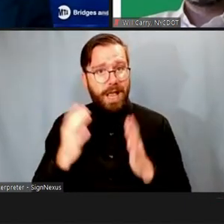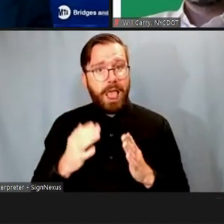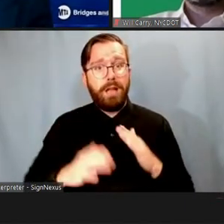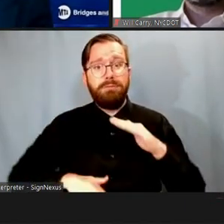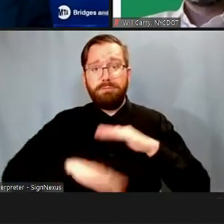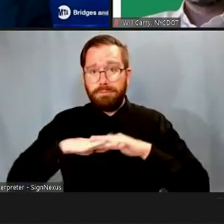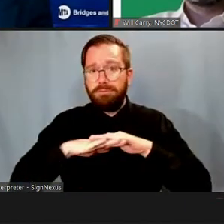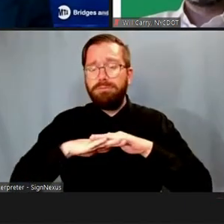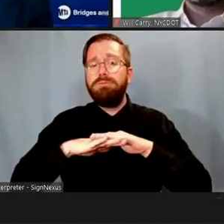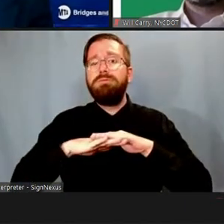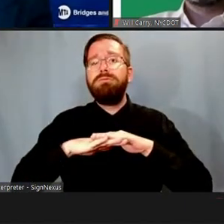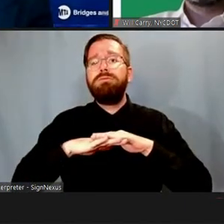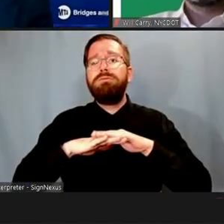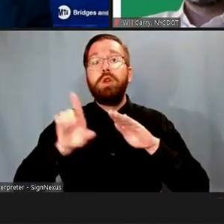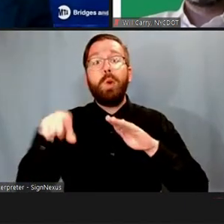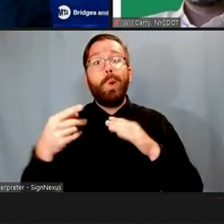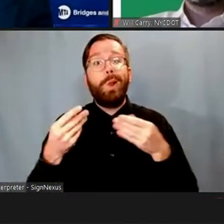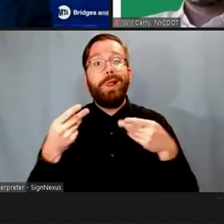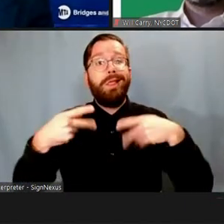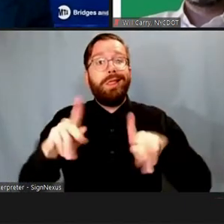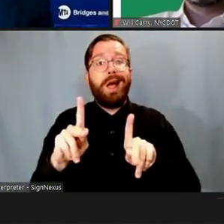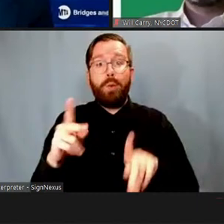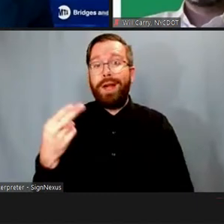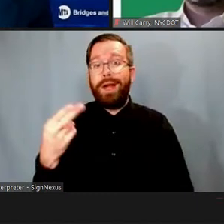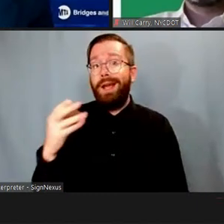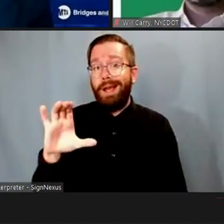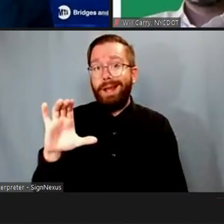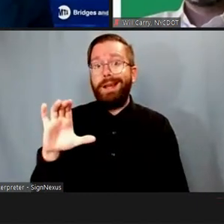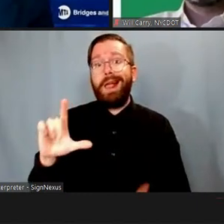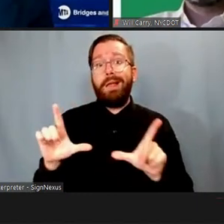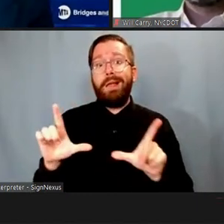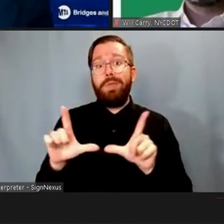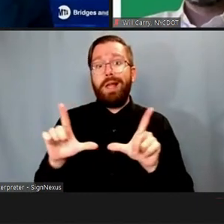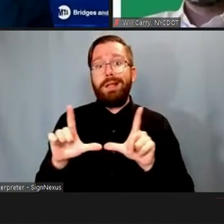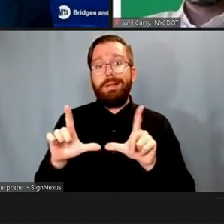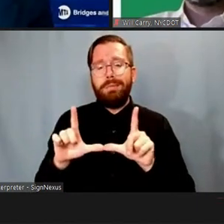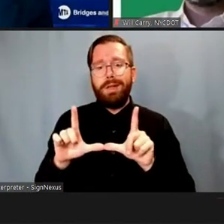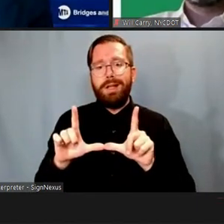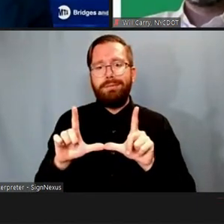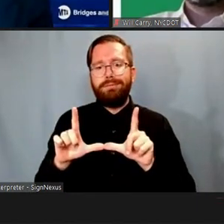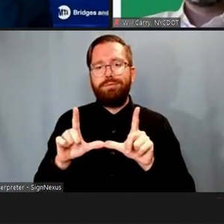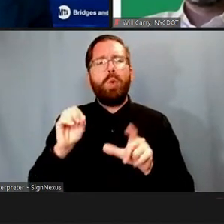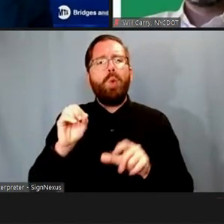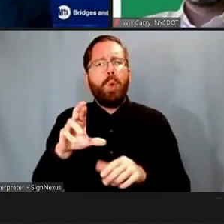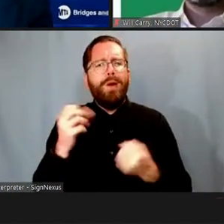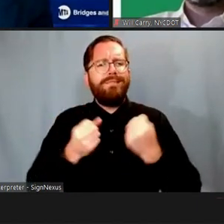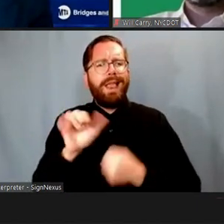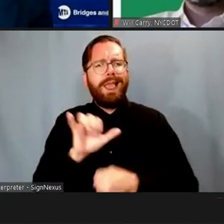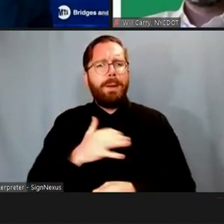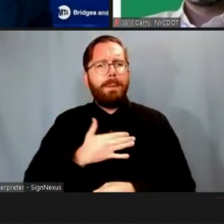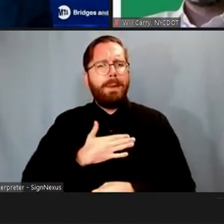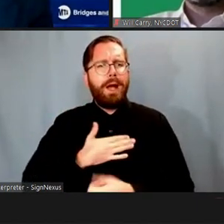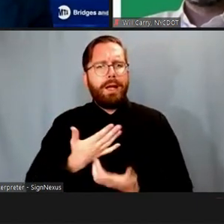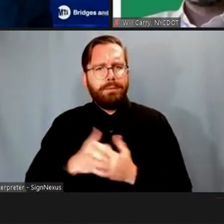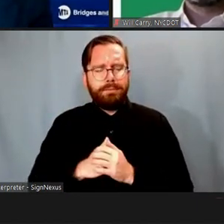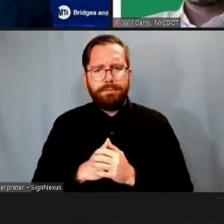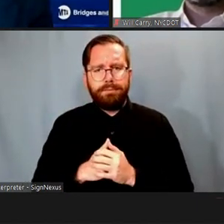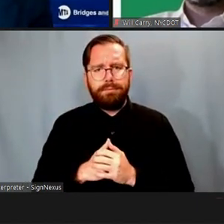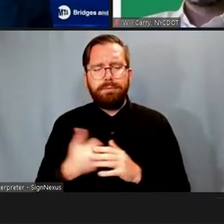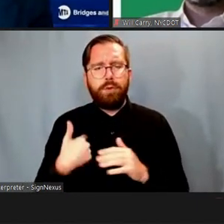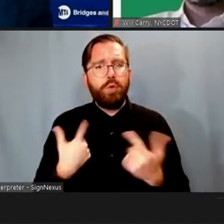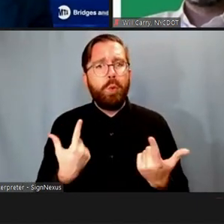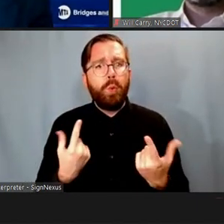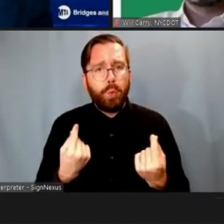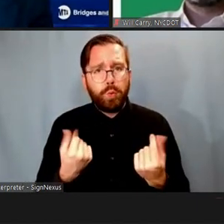a handicap plate new plate or a wheelchair vehicle i mean so and you are trying to